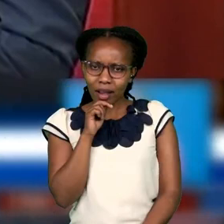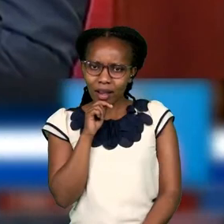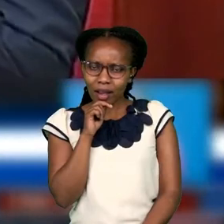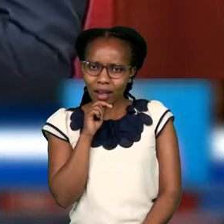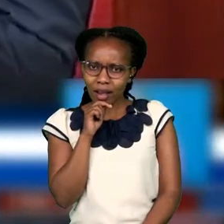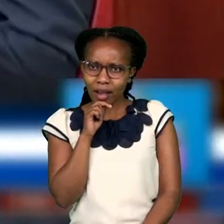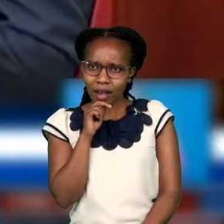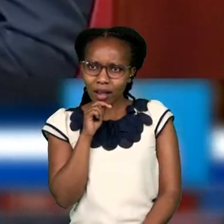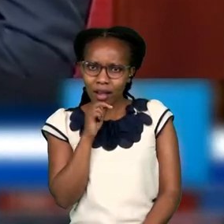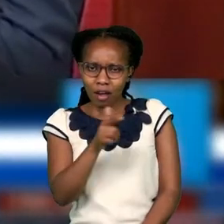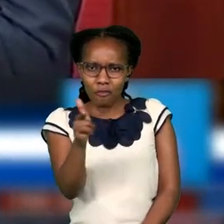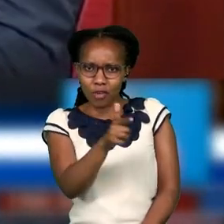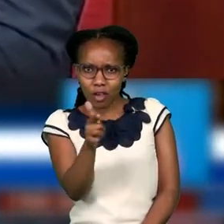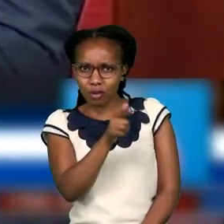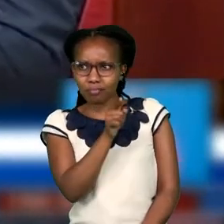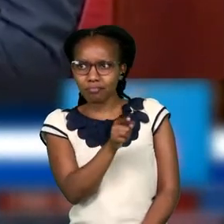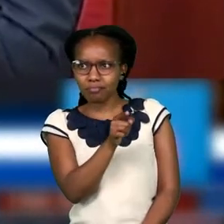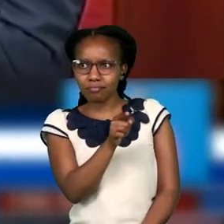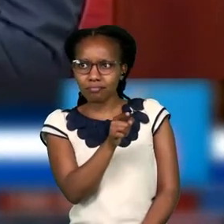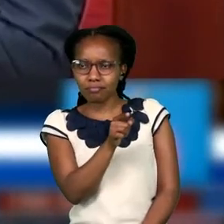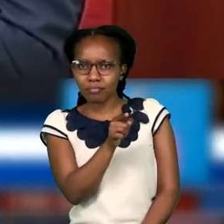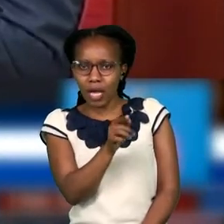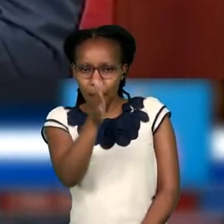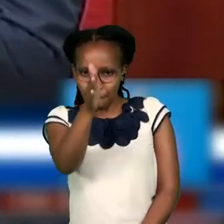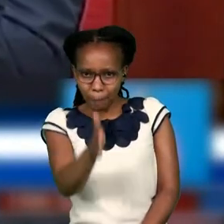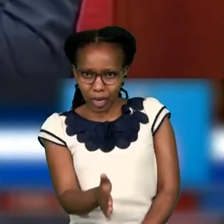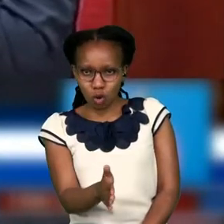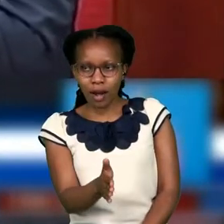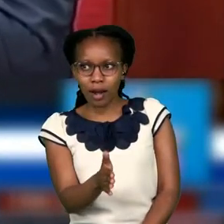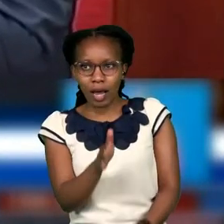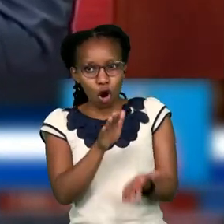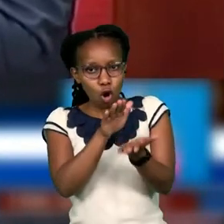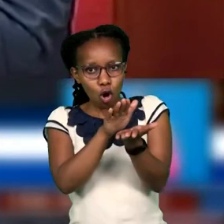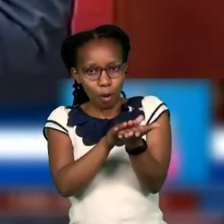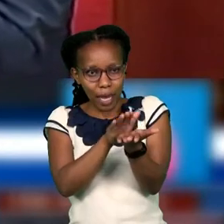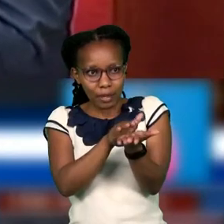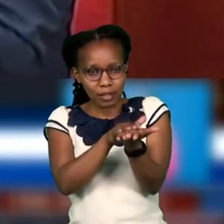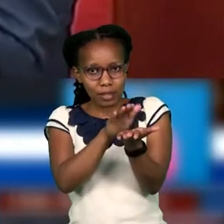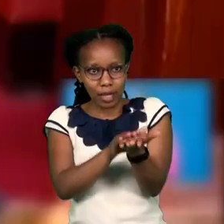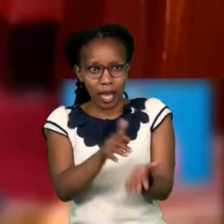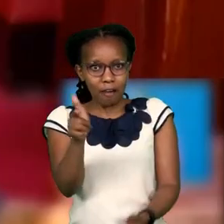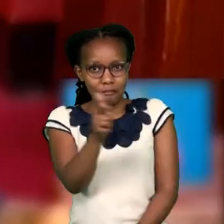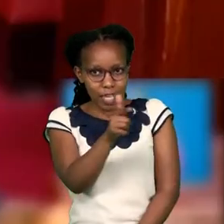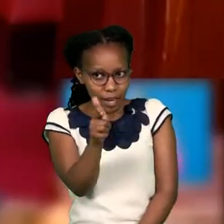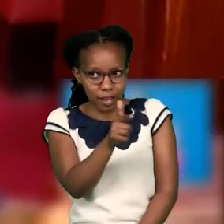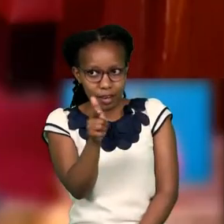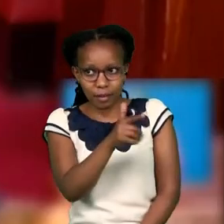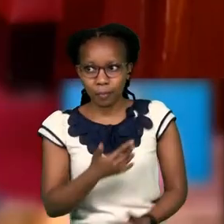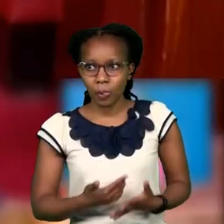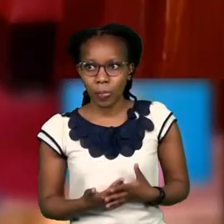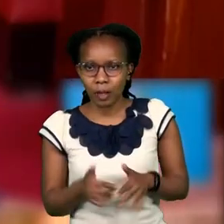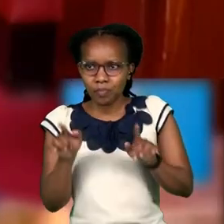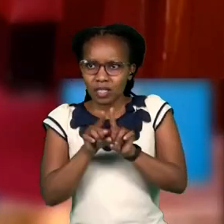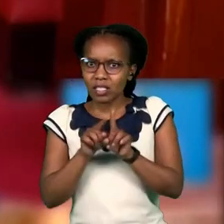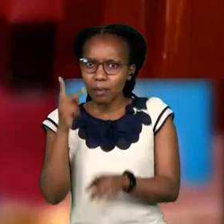is that that video has a commentary. Somebody appears to be commenting in the video. And those of us who saw him